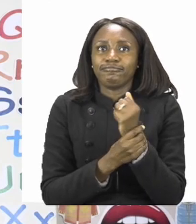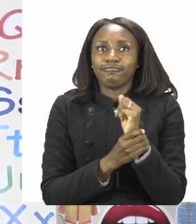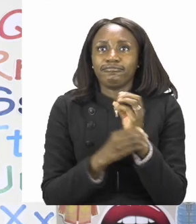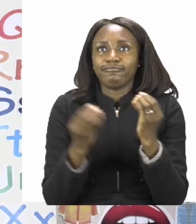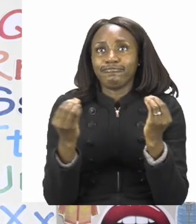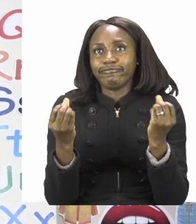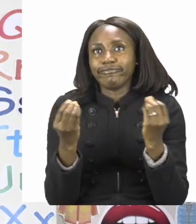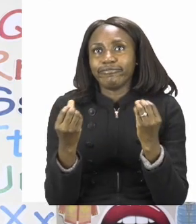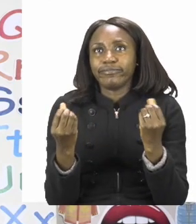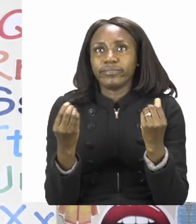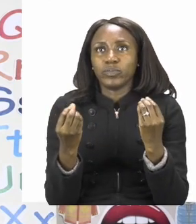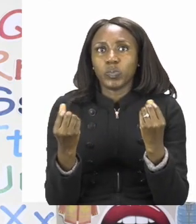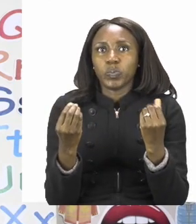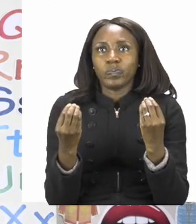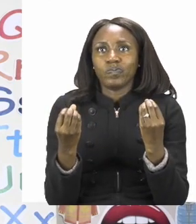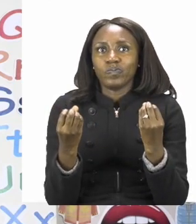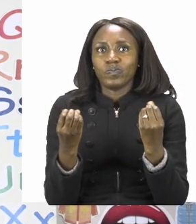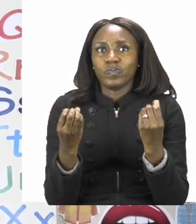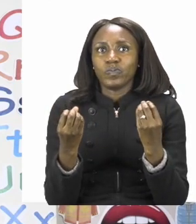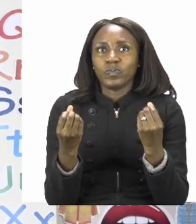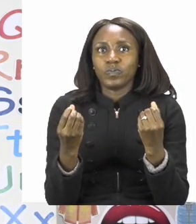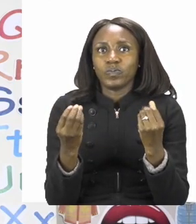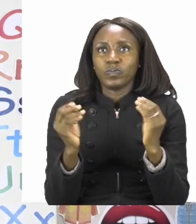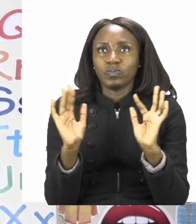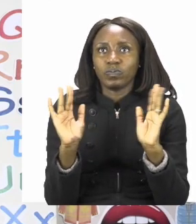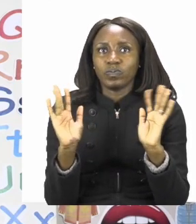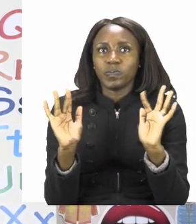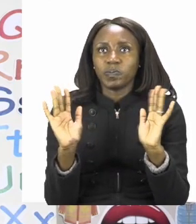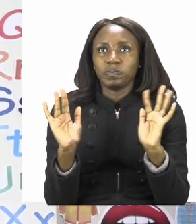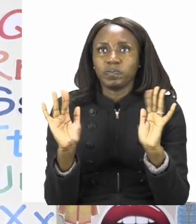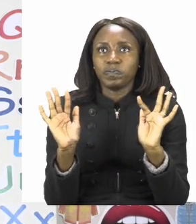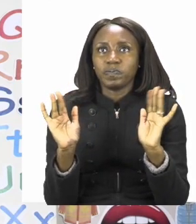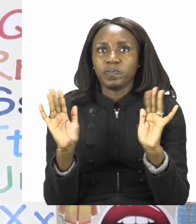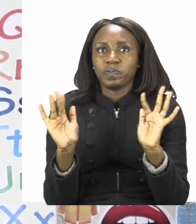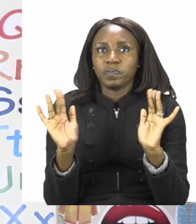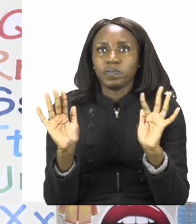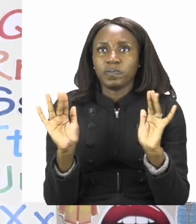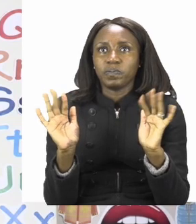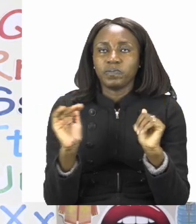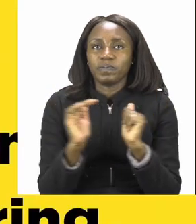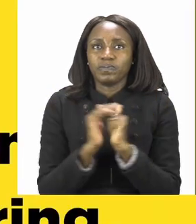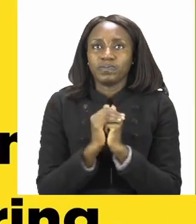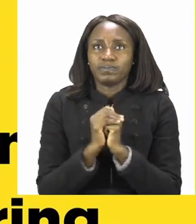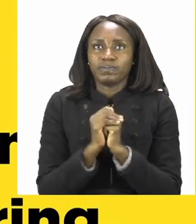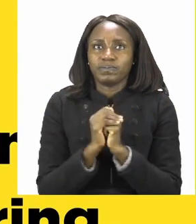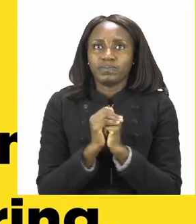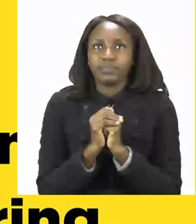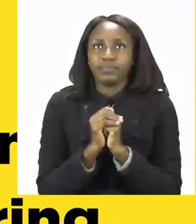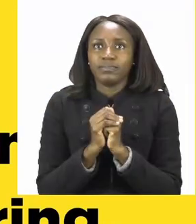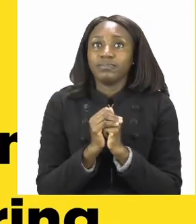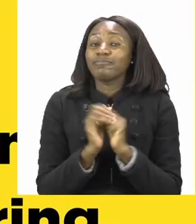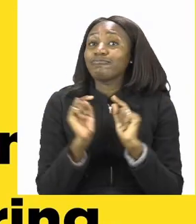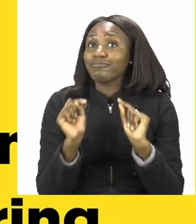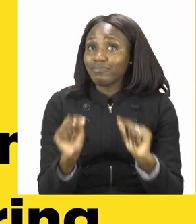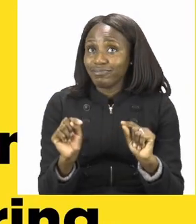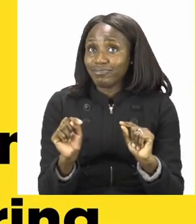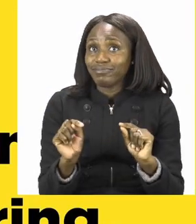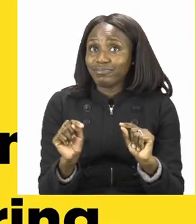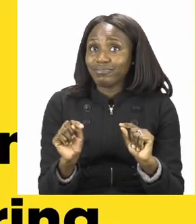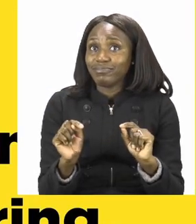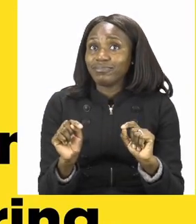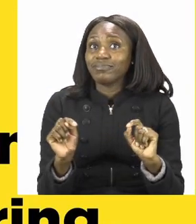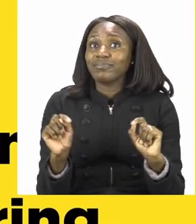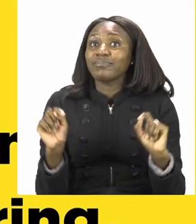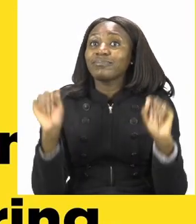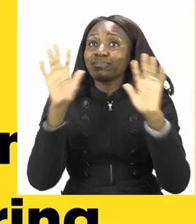your fingertips too. Make sure your hands are dry before you touch anything else. For today's lesson,